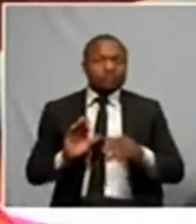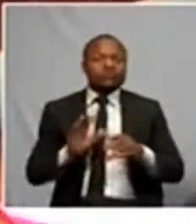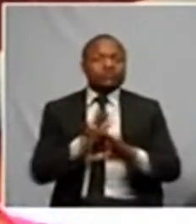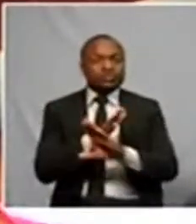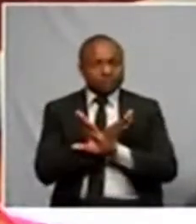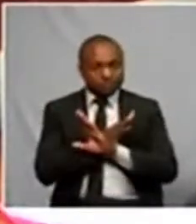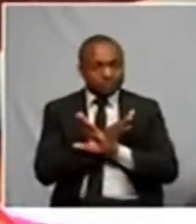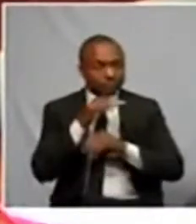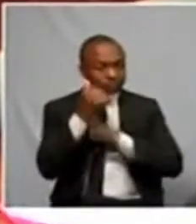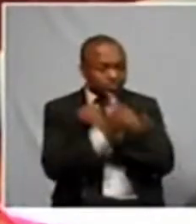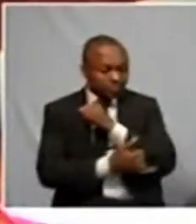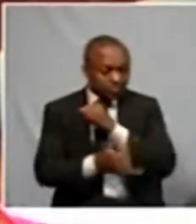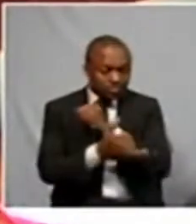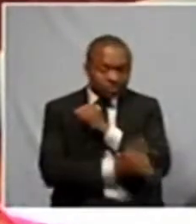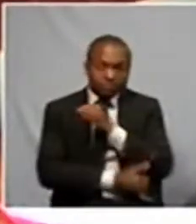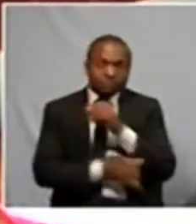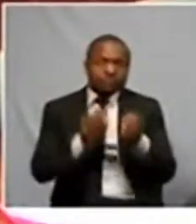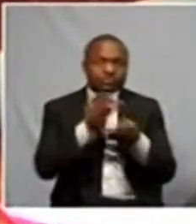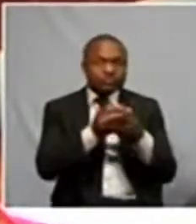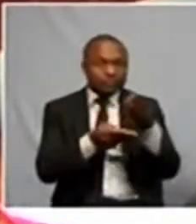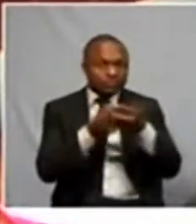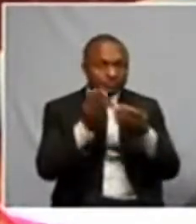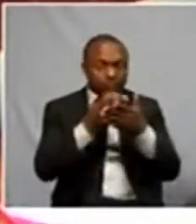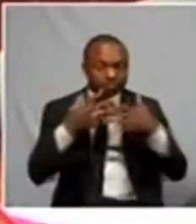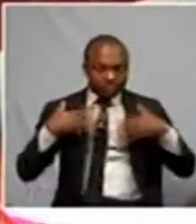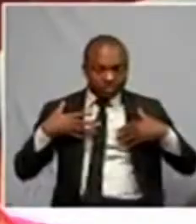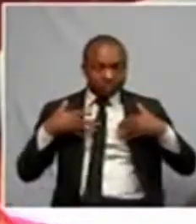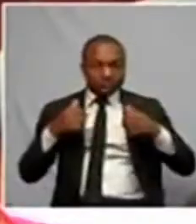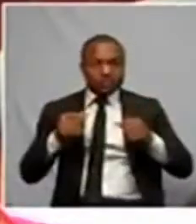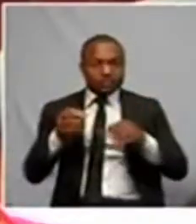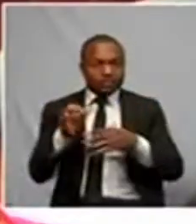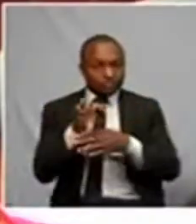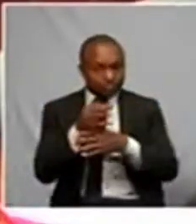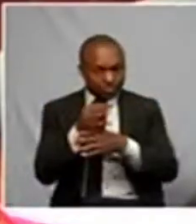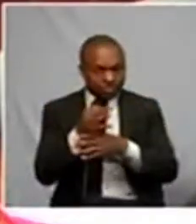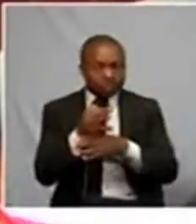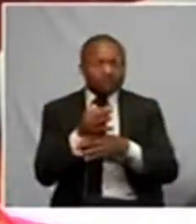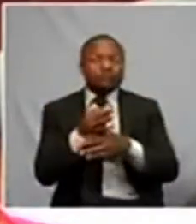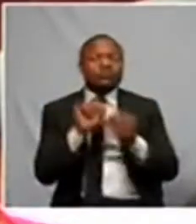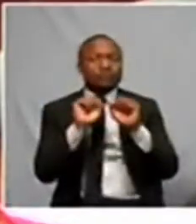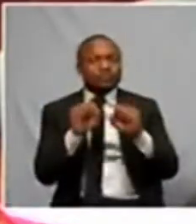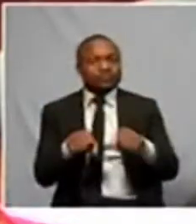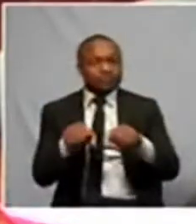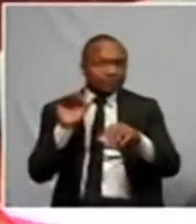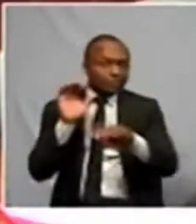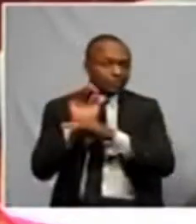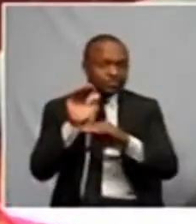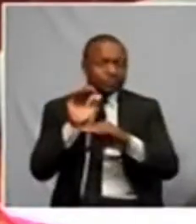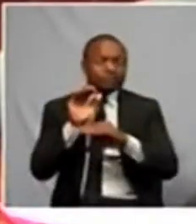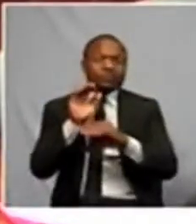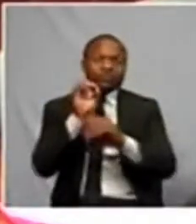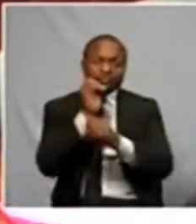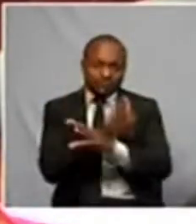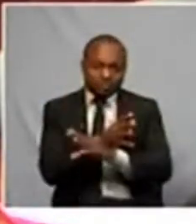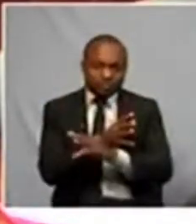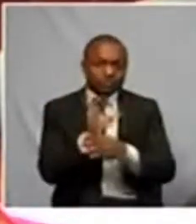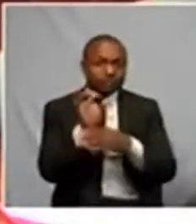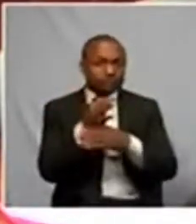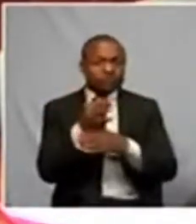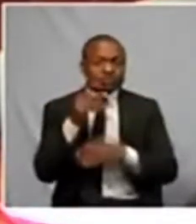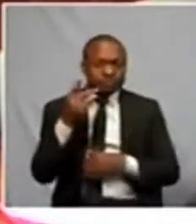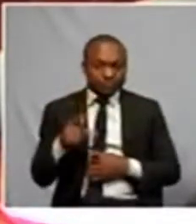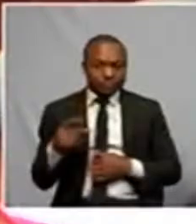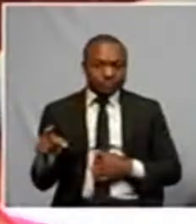Zambia by contributing to the overall health of global fish stocks, which may impact the availability of fish-related